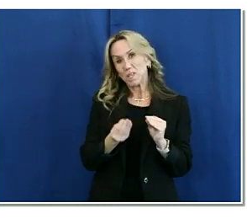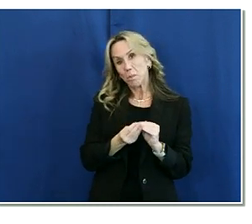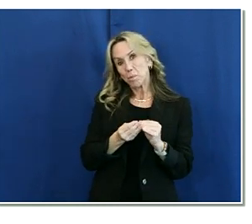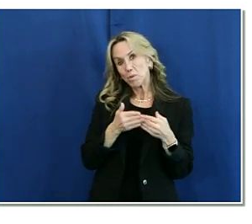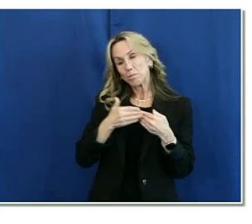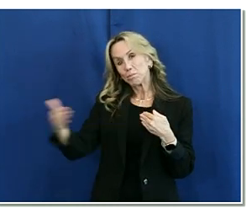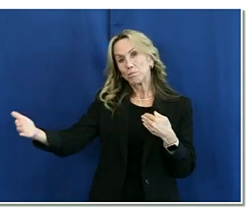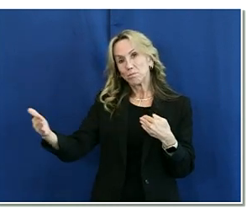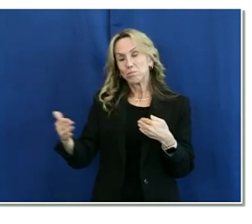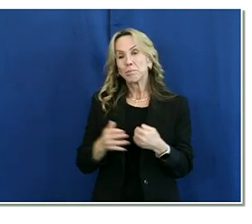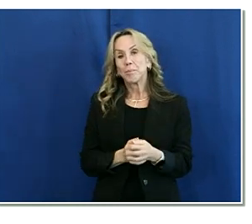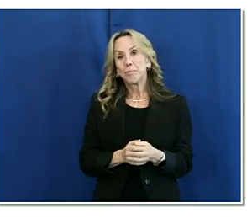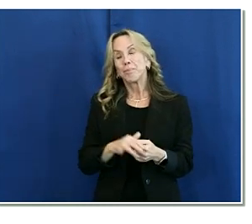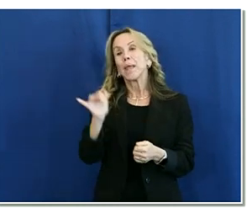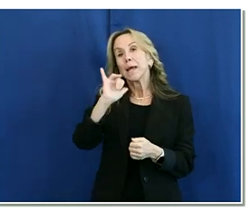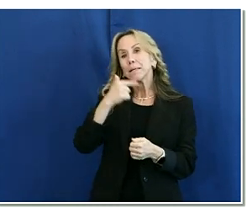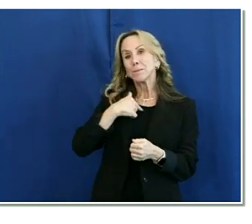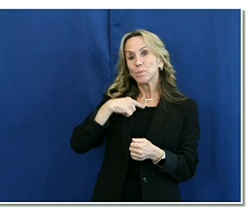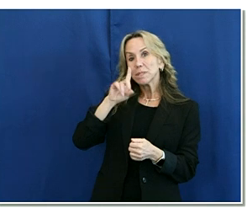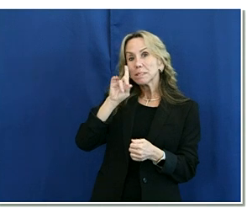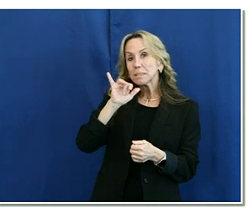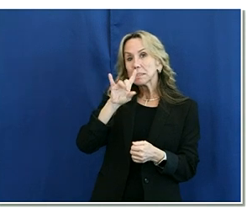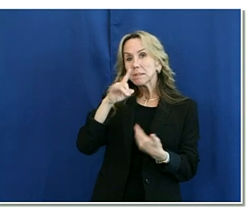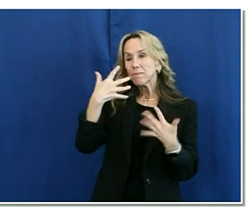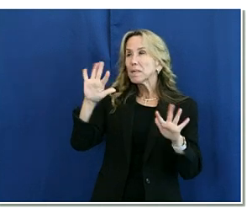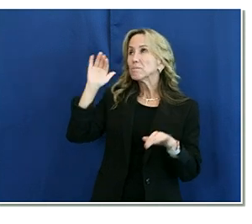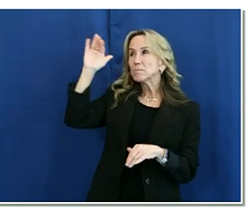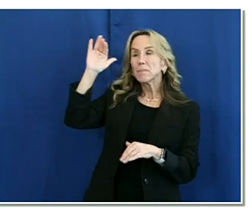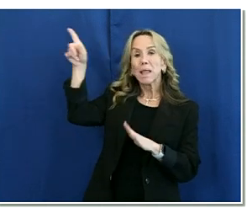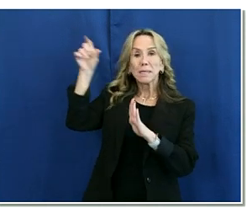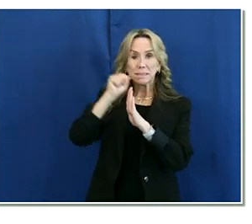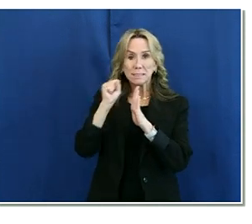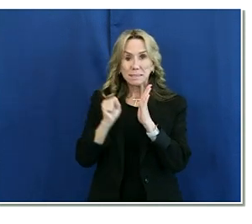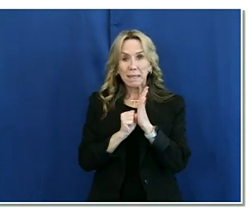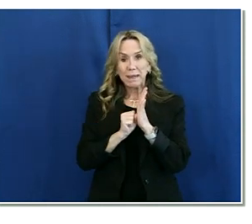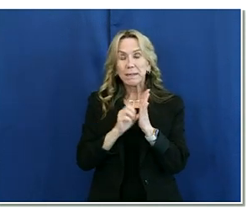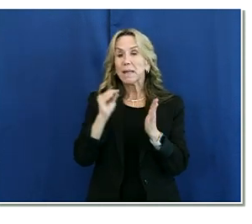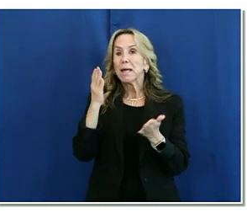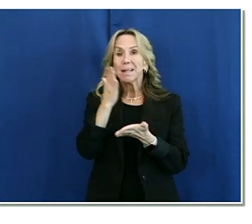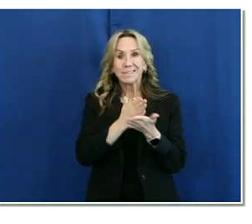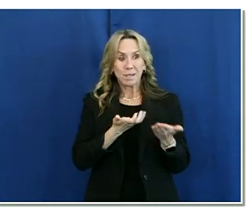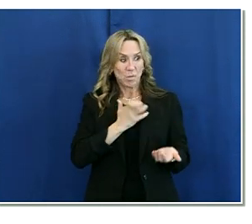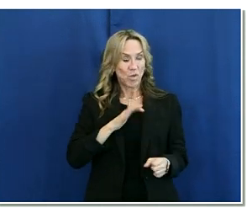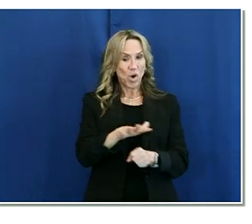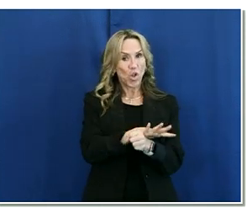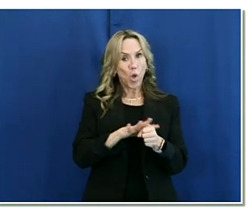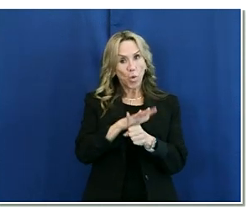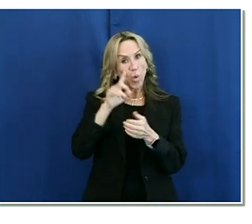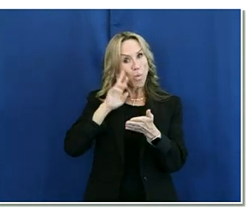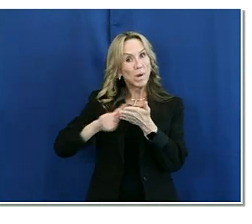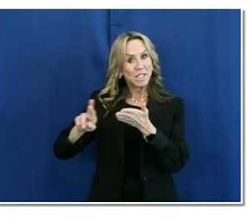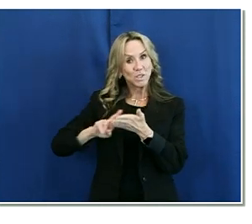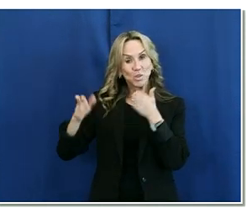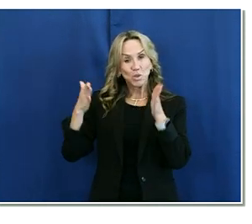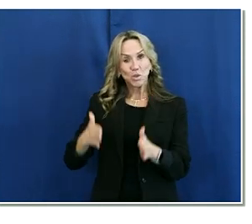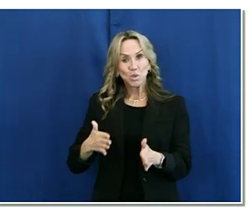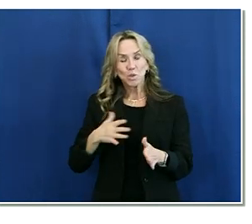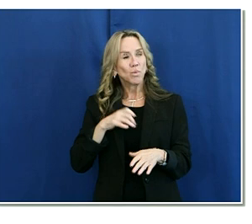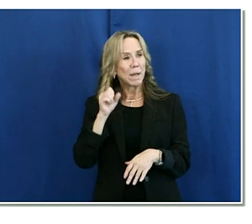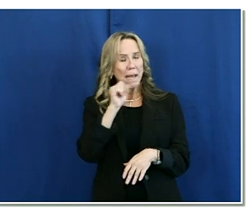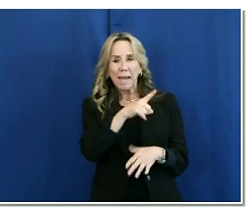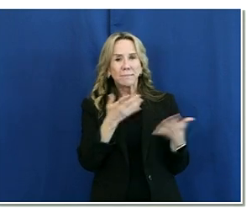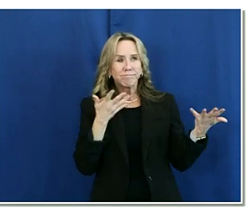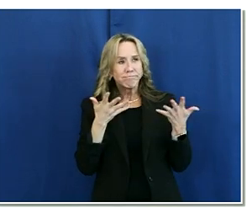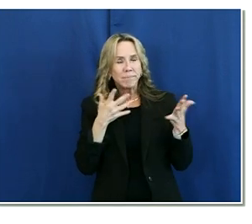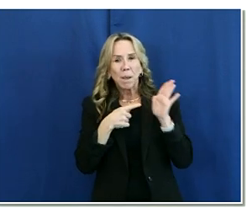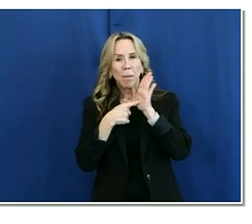asked the state as well as some of our researchers locally that we work with on modeling